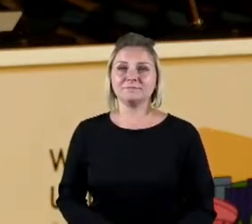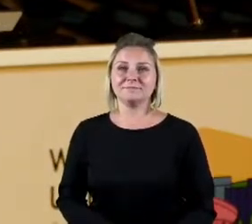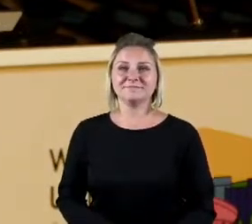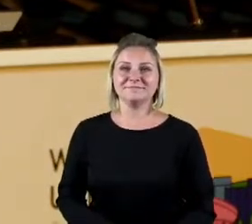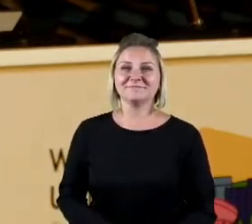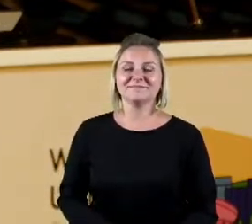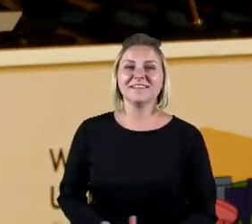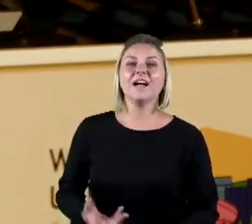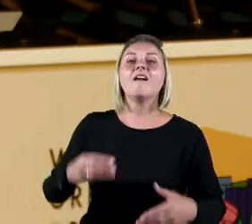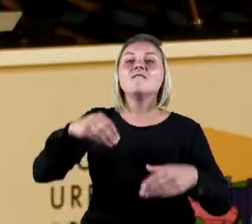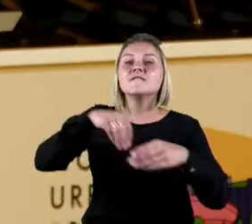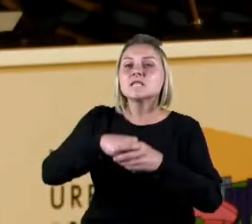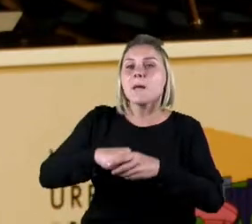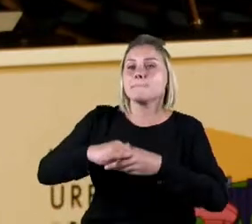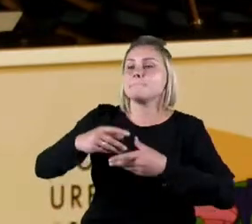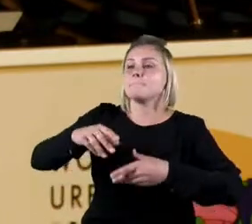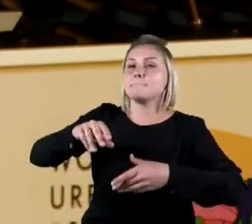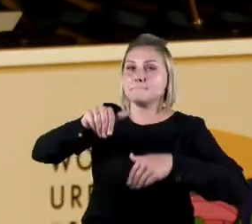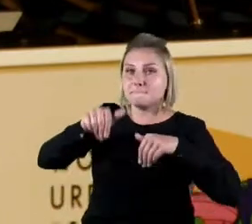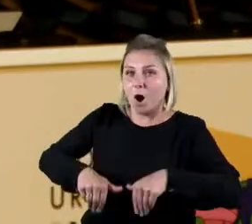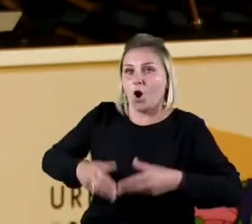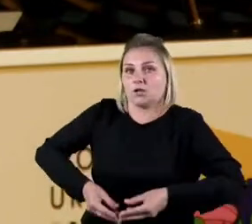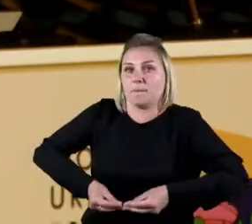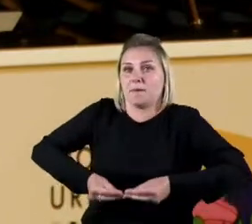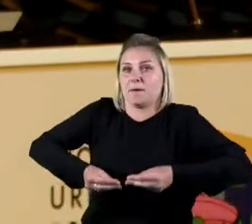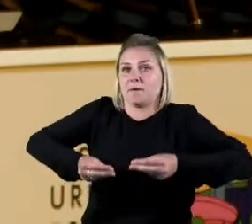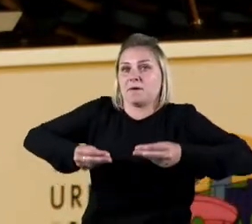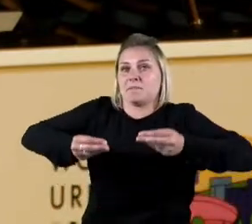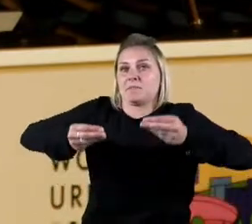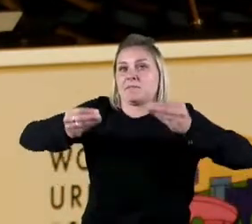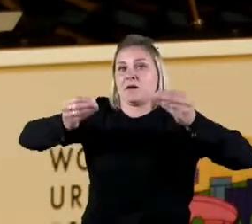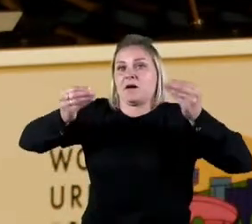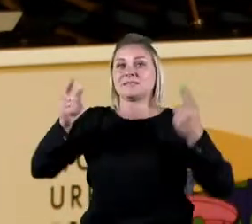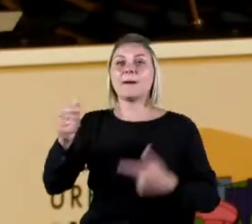towards embracing social integration as the